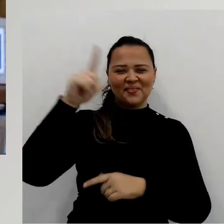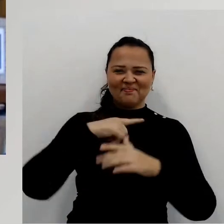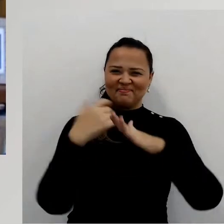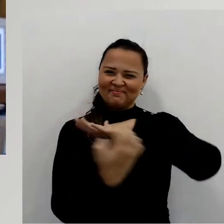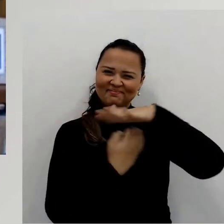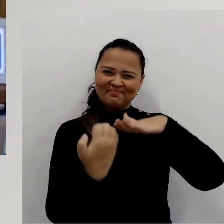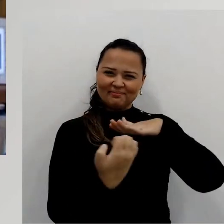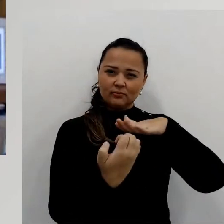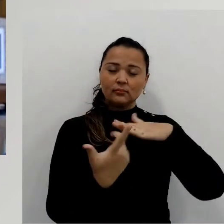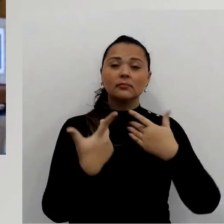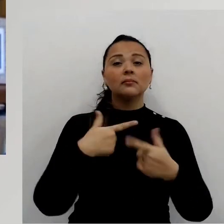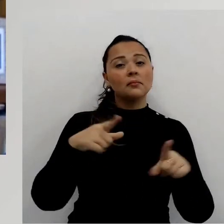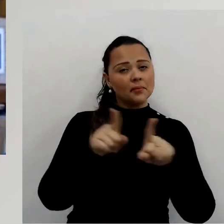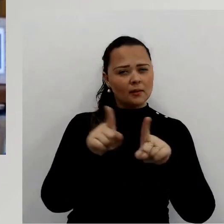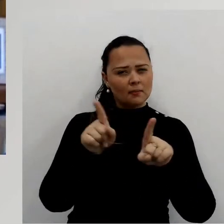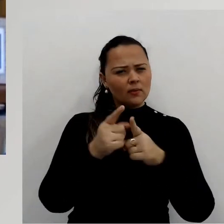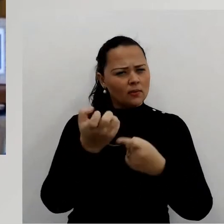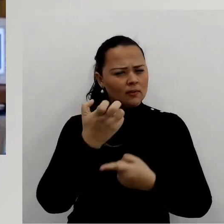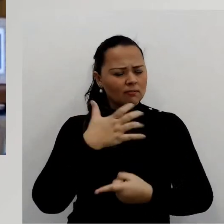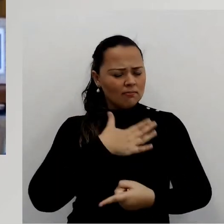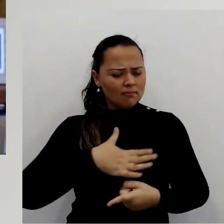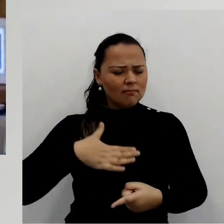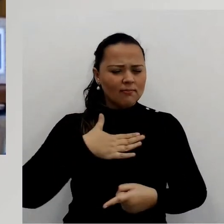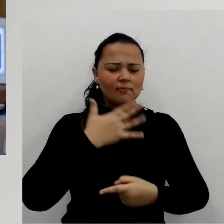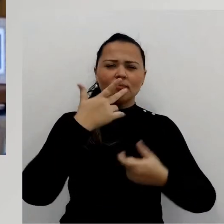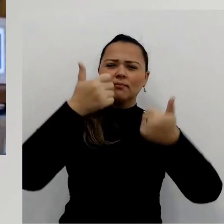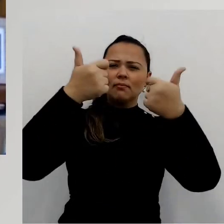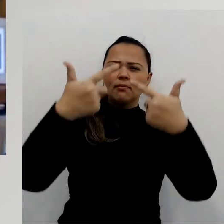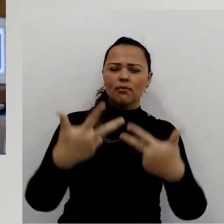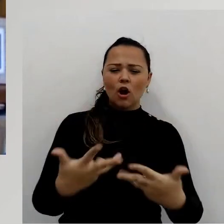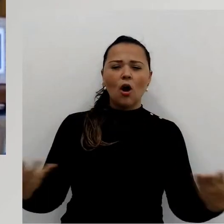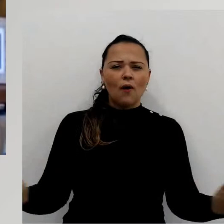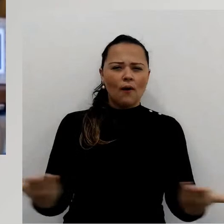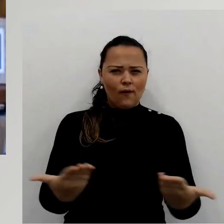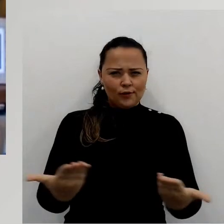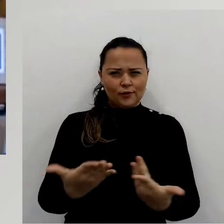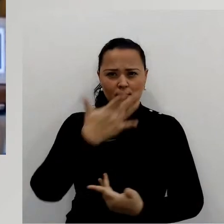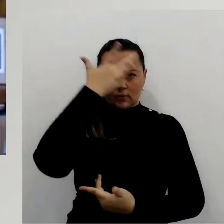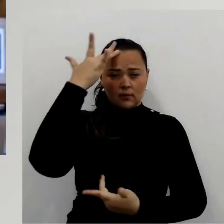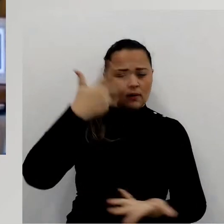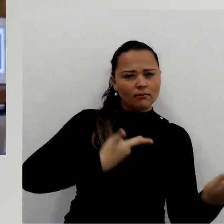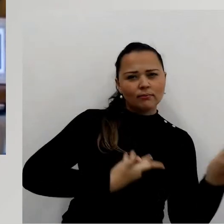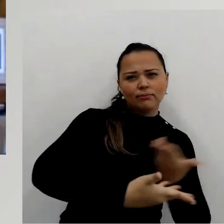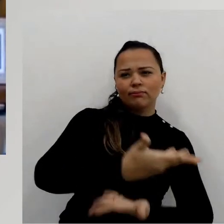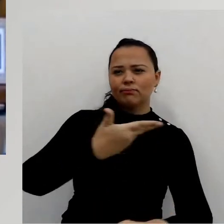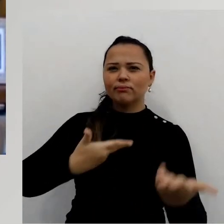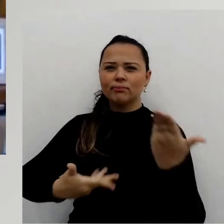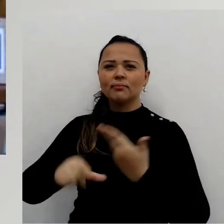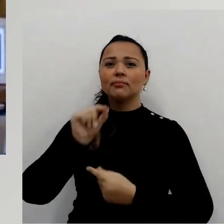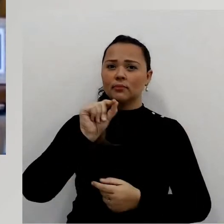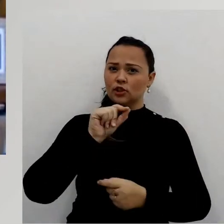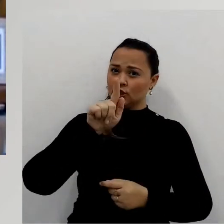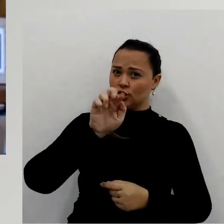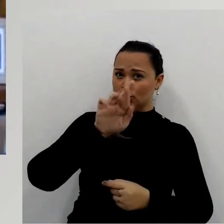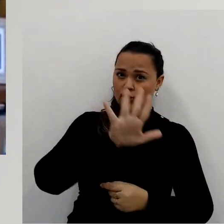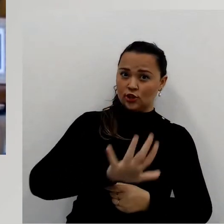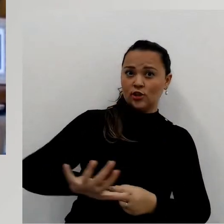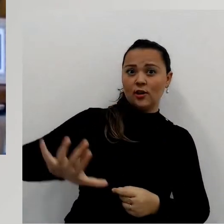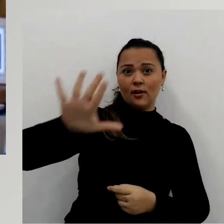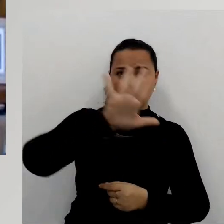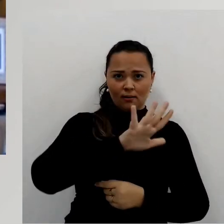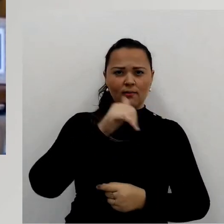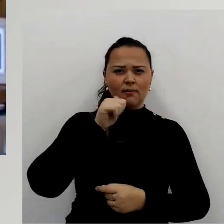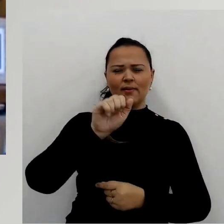Firjan and Vozes printing house. And I would like to greet you on your role as the mediator,